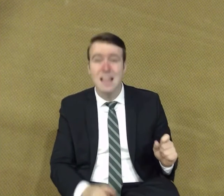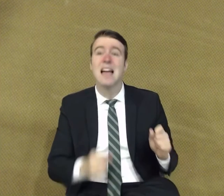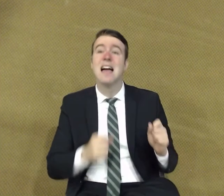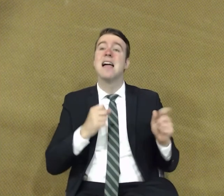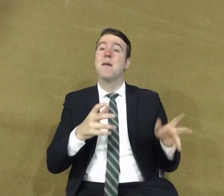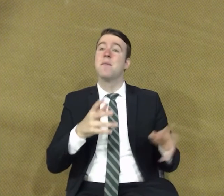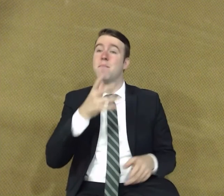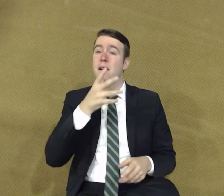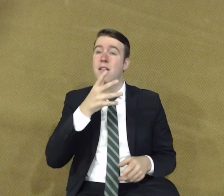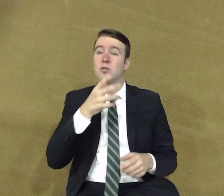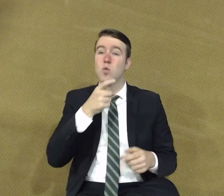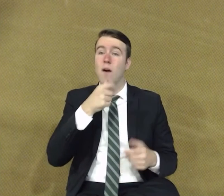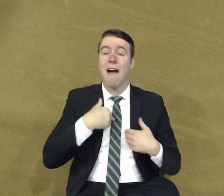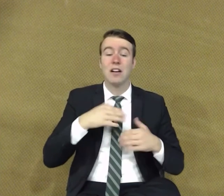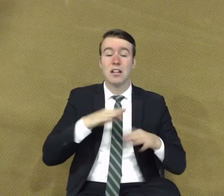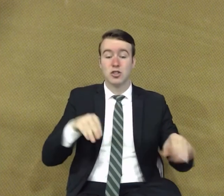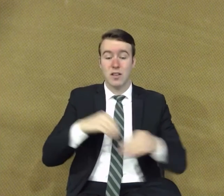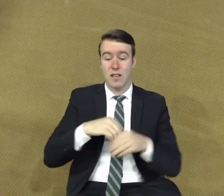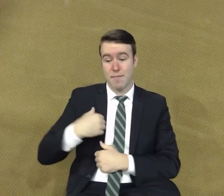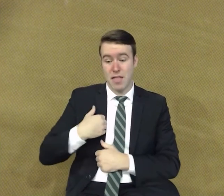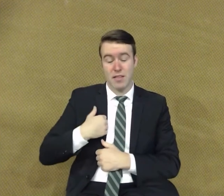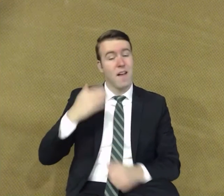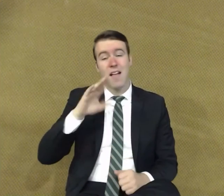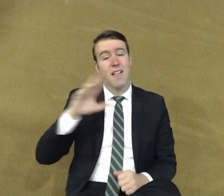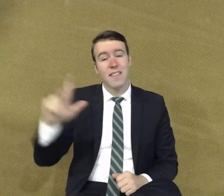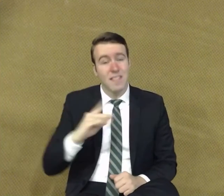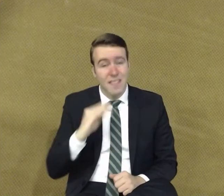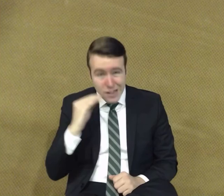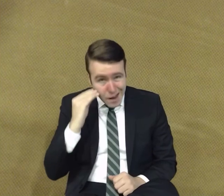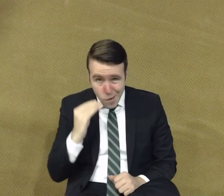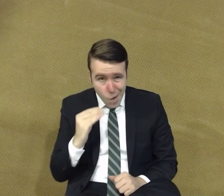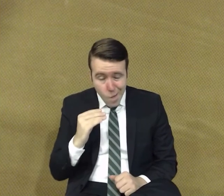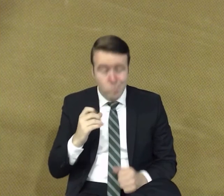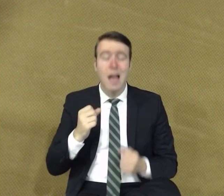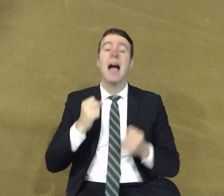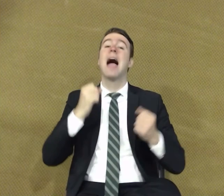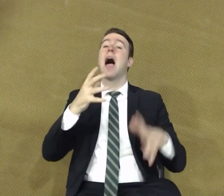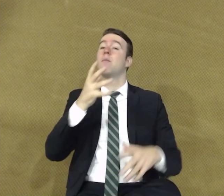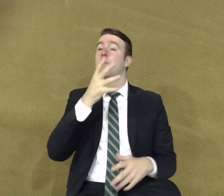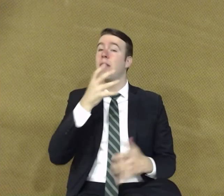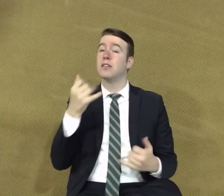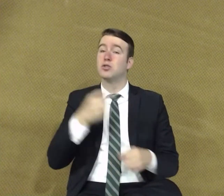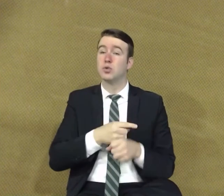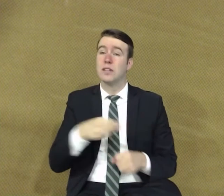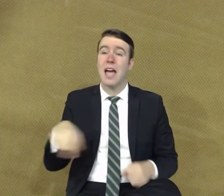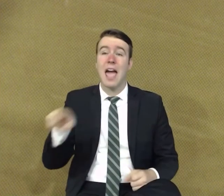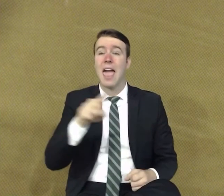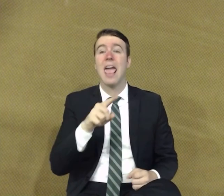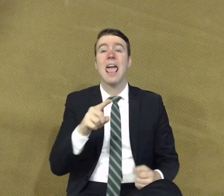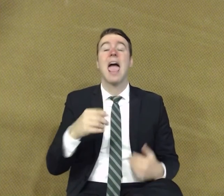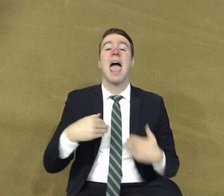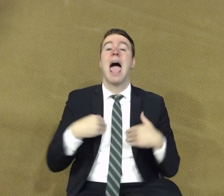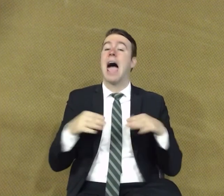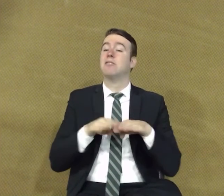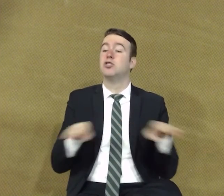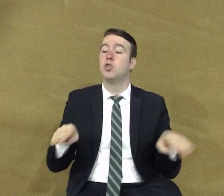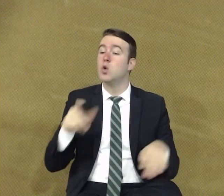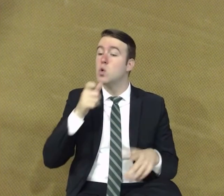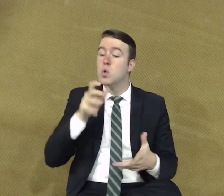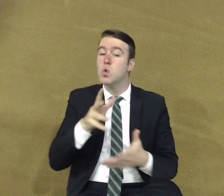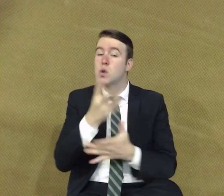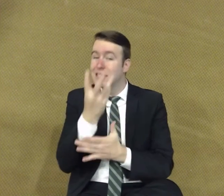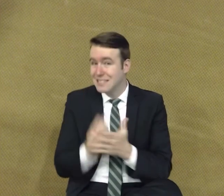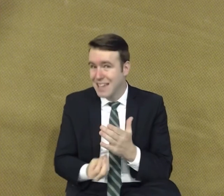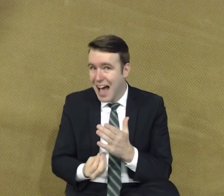had children in the military that they never came home? How many mothers today have children that